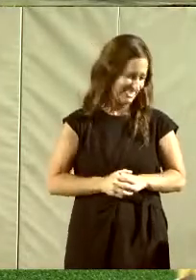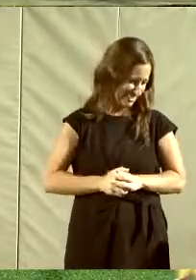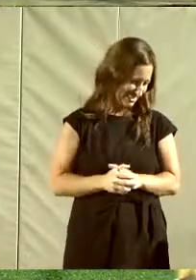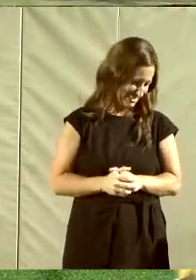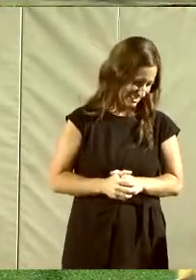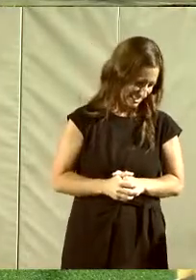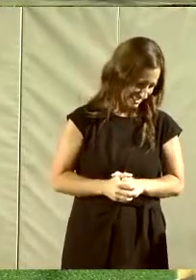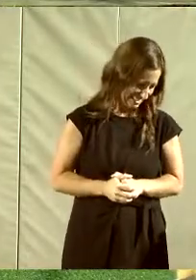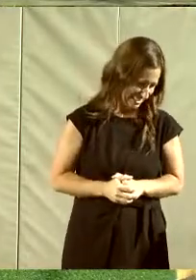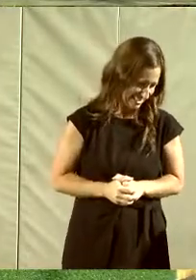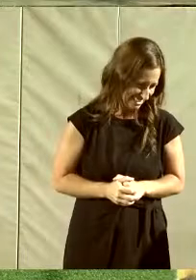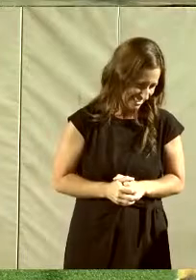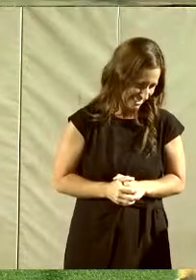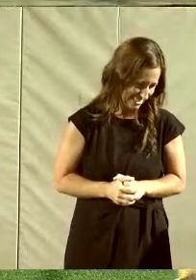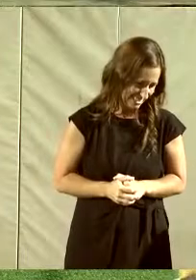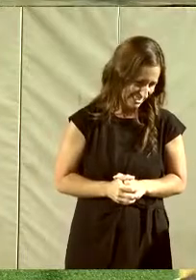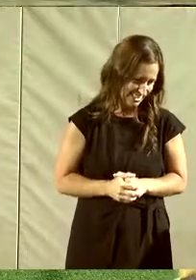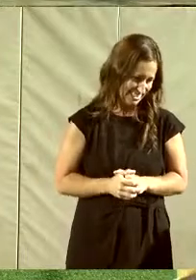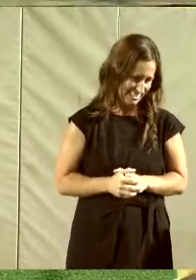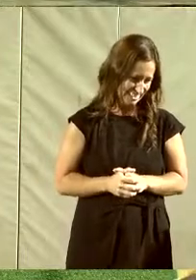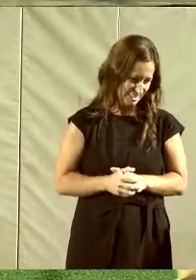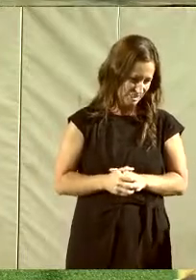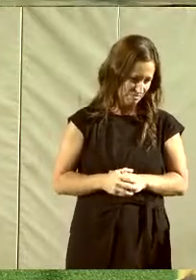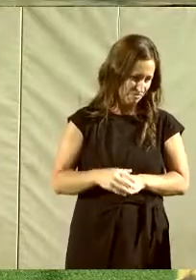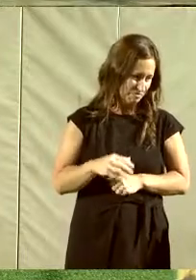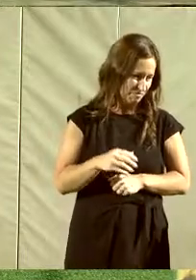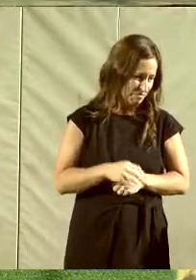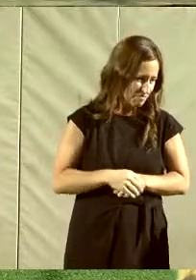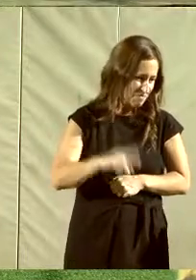Ulises Maximiliano Serrano.